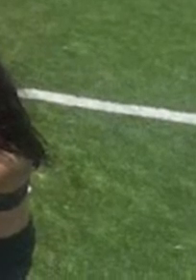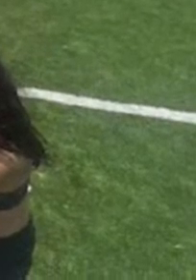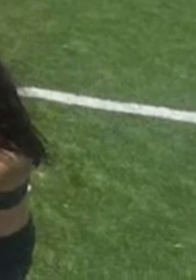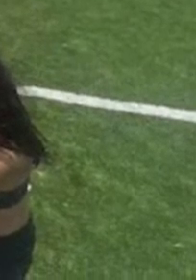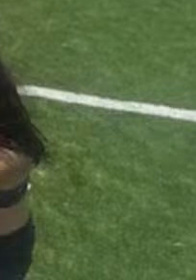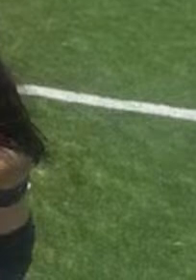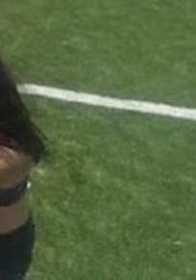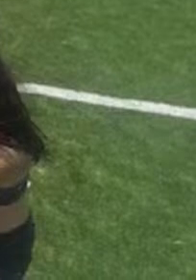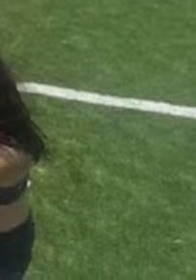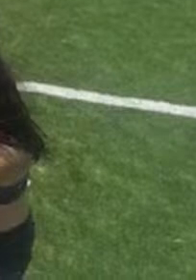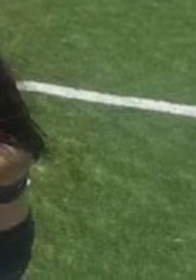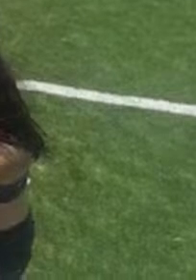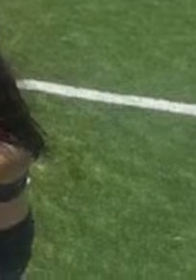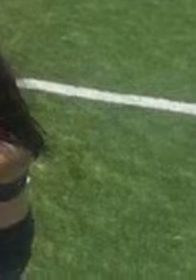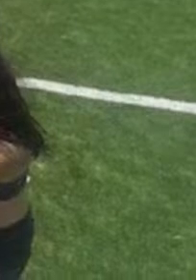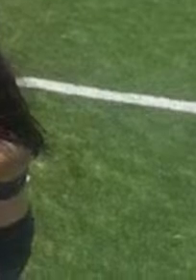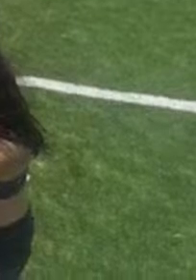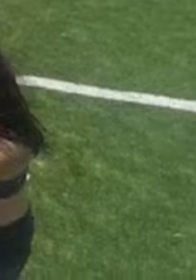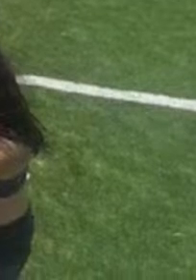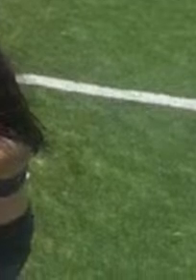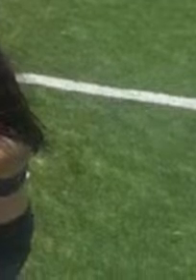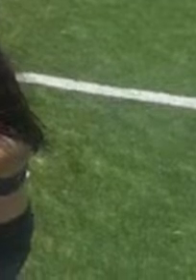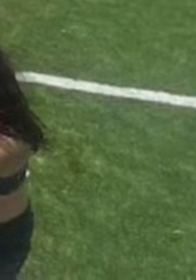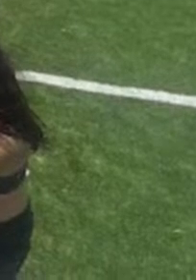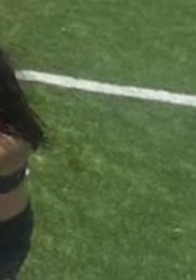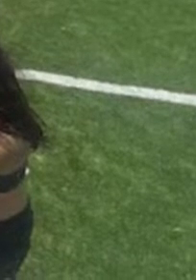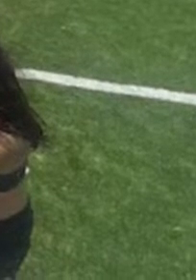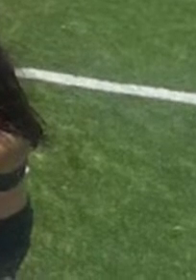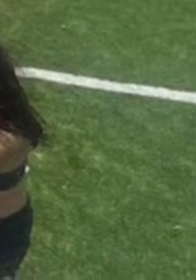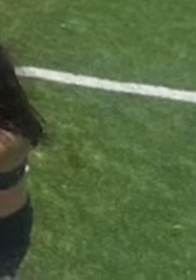days. You don't know